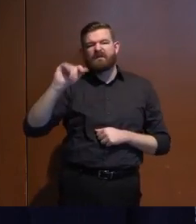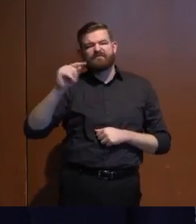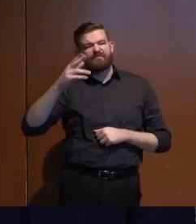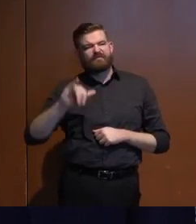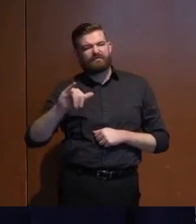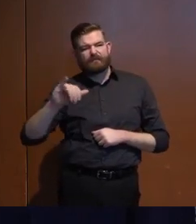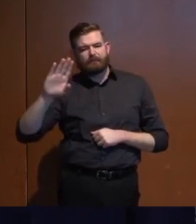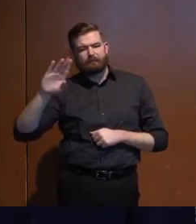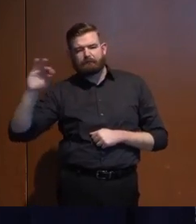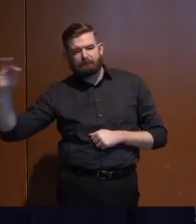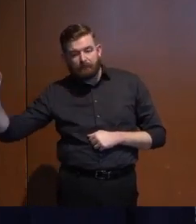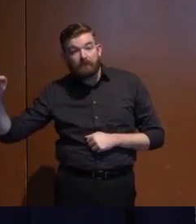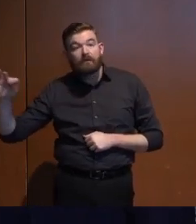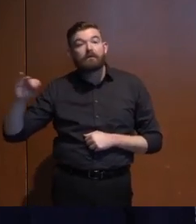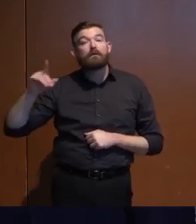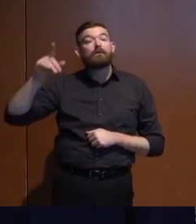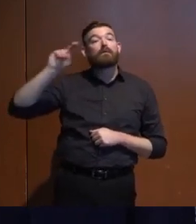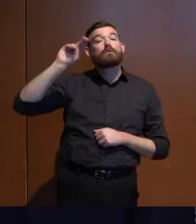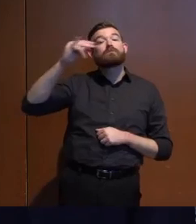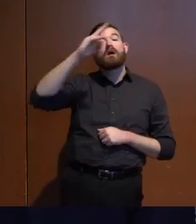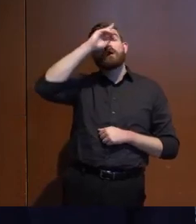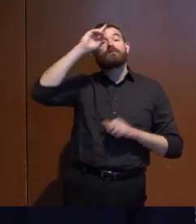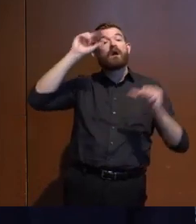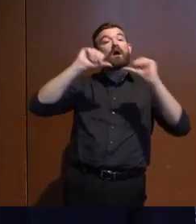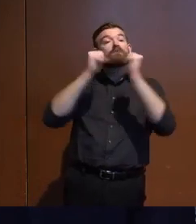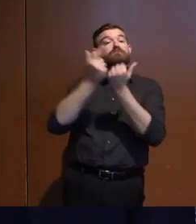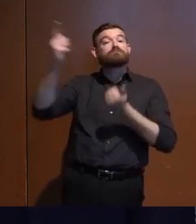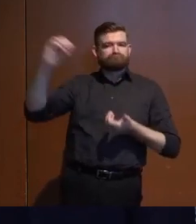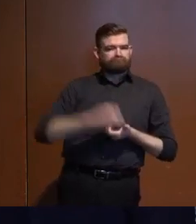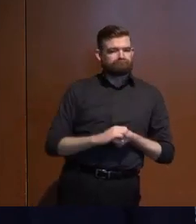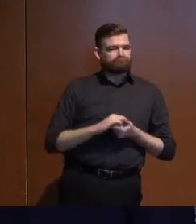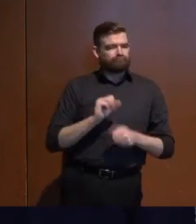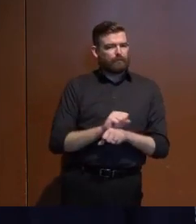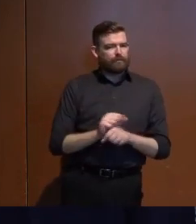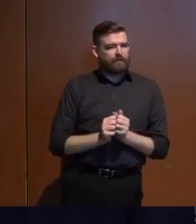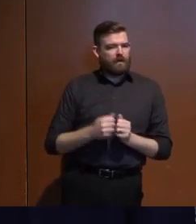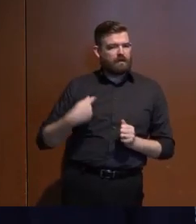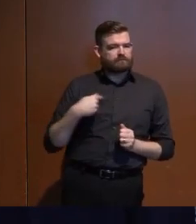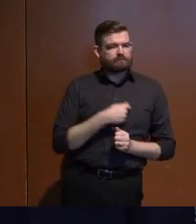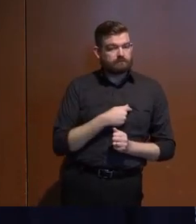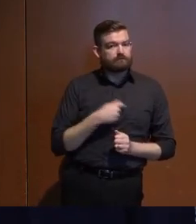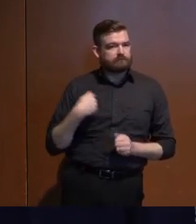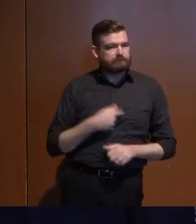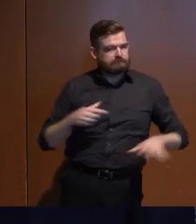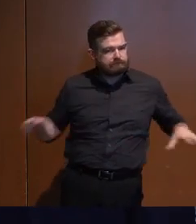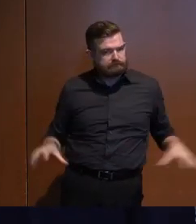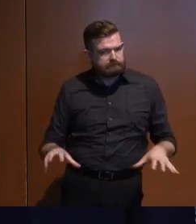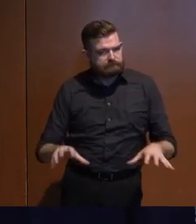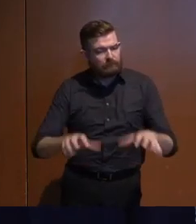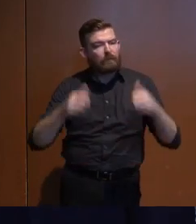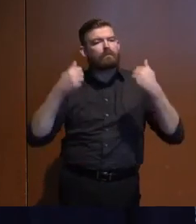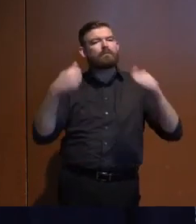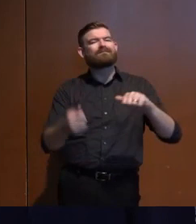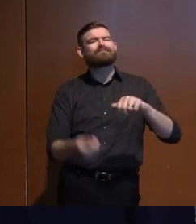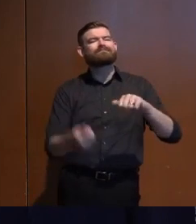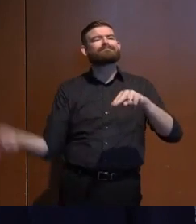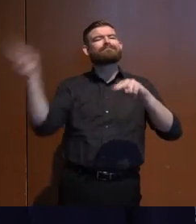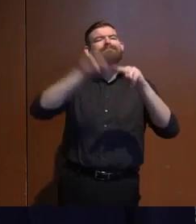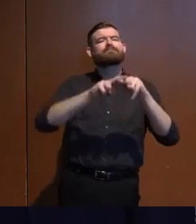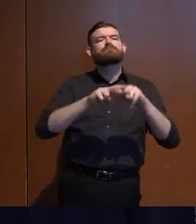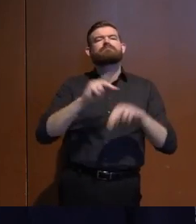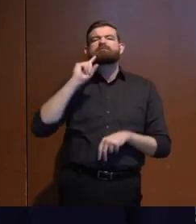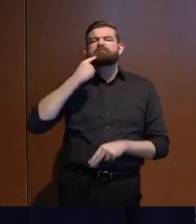is working with us, and we are doing as much as we possibly can to increase, again, the number of critical care beds and also the number